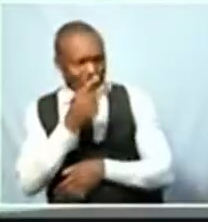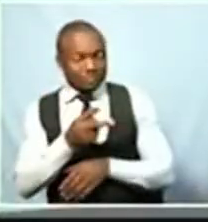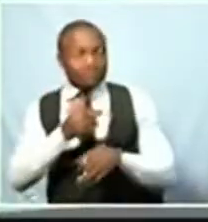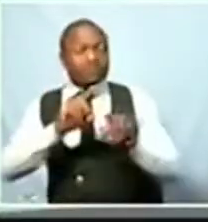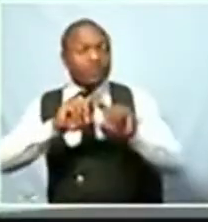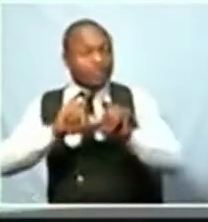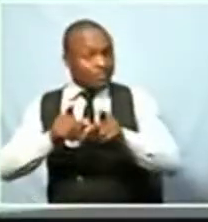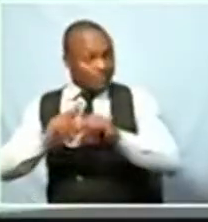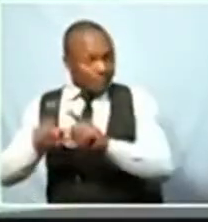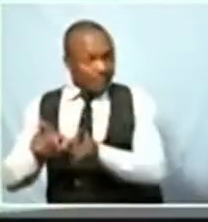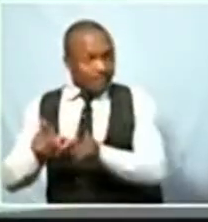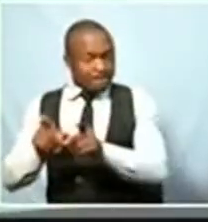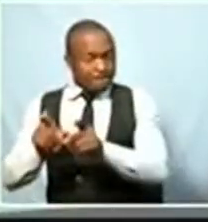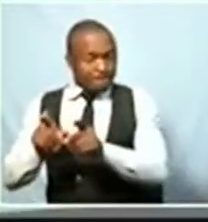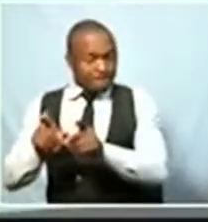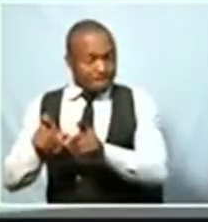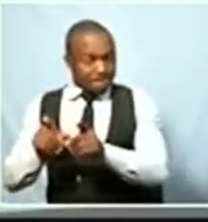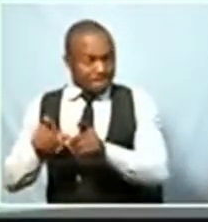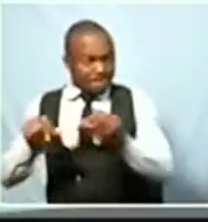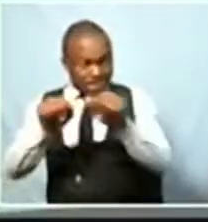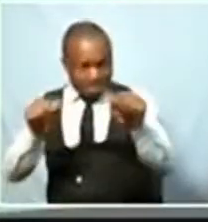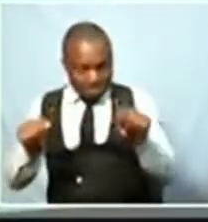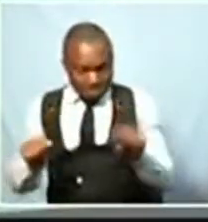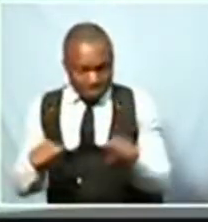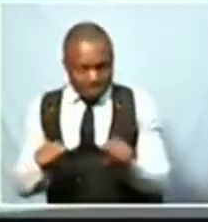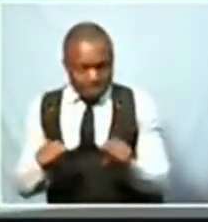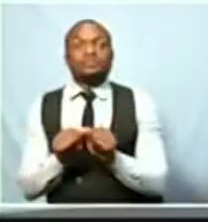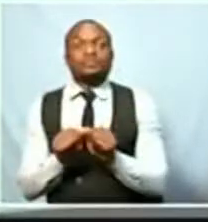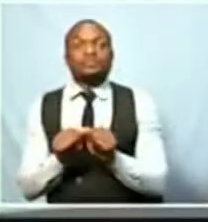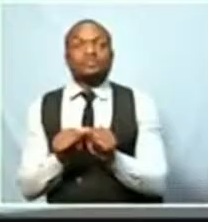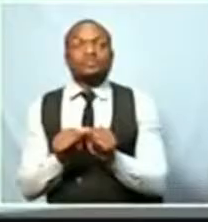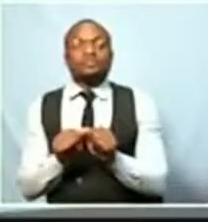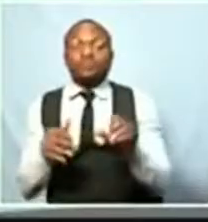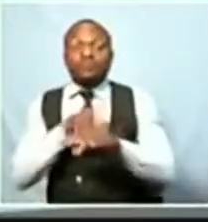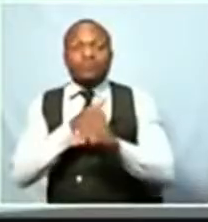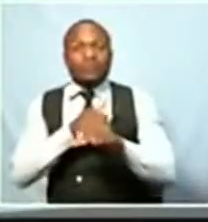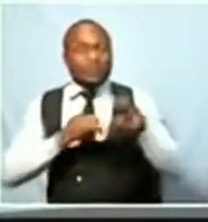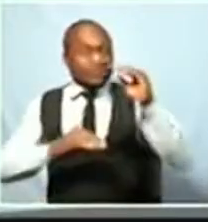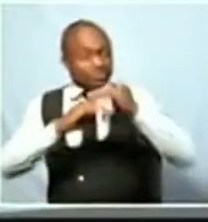various permutations, including the expected inflation rate.